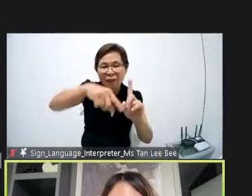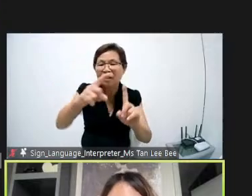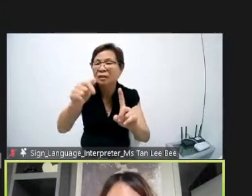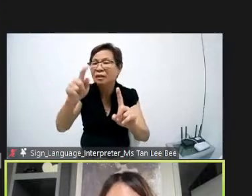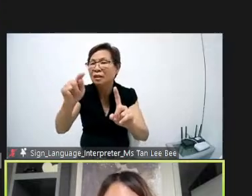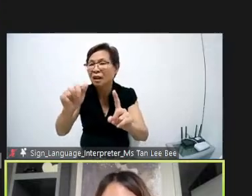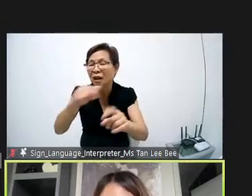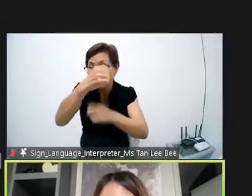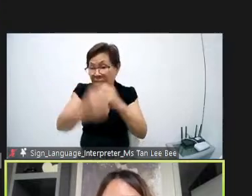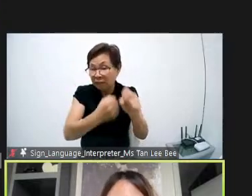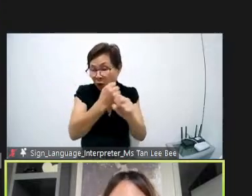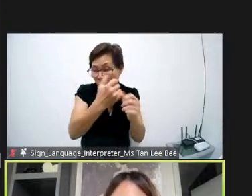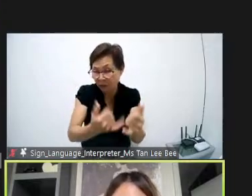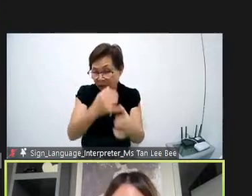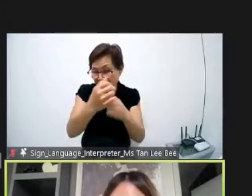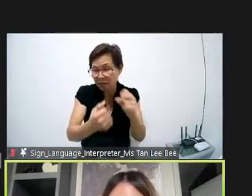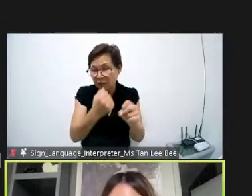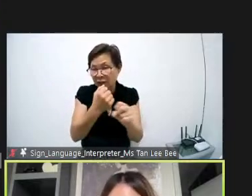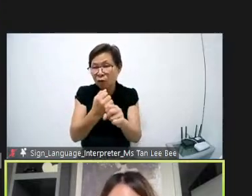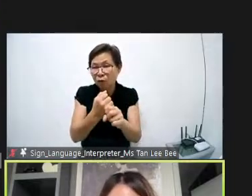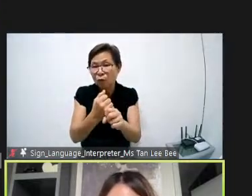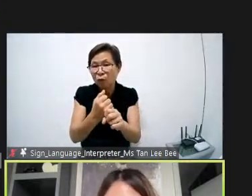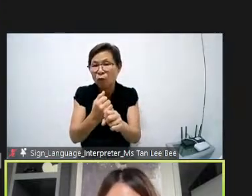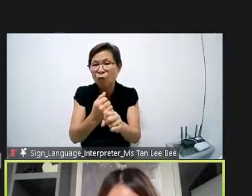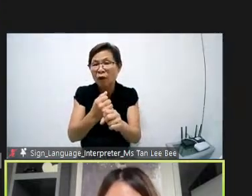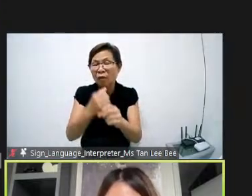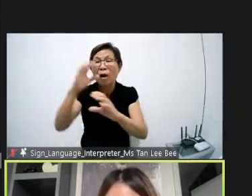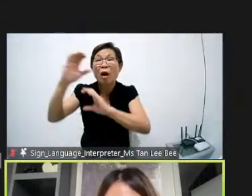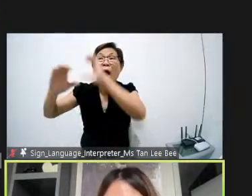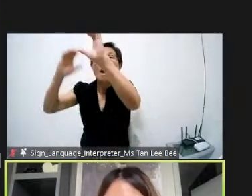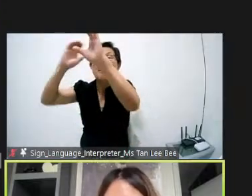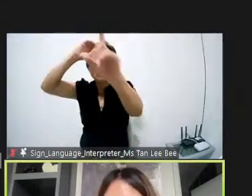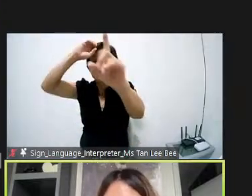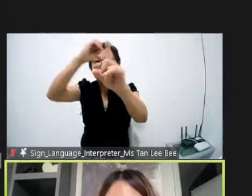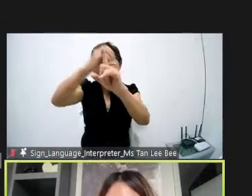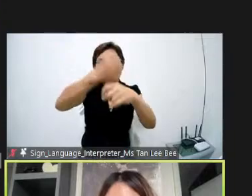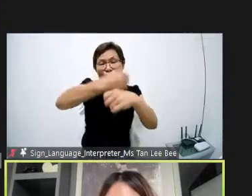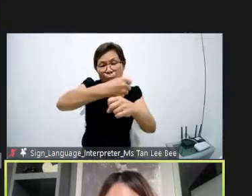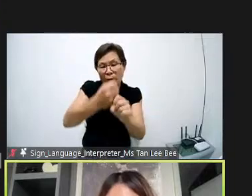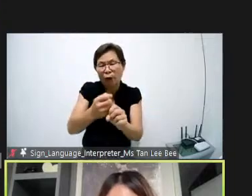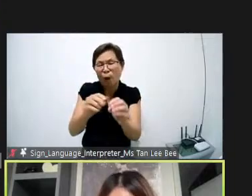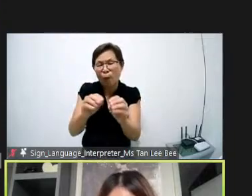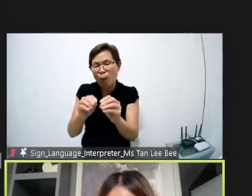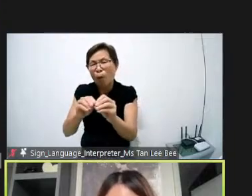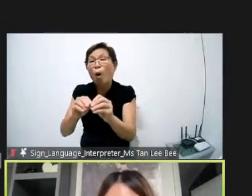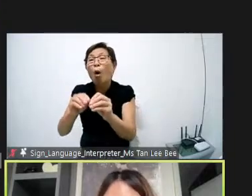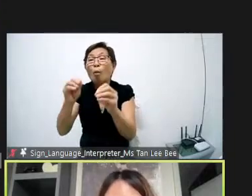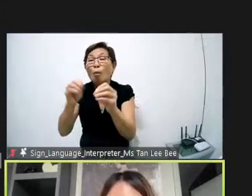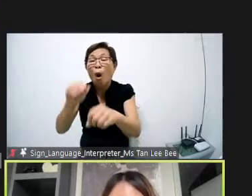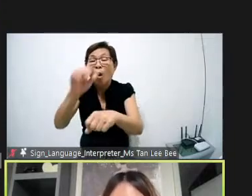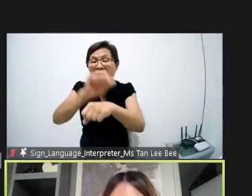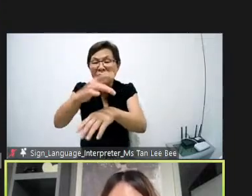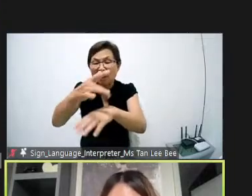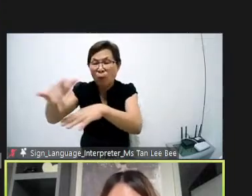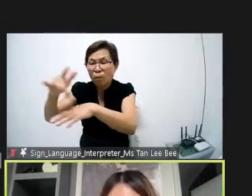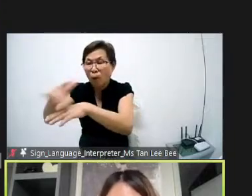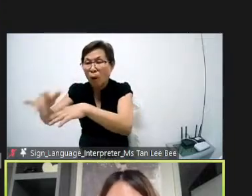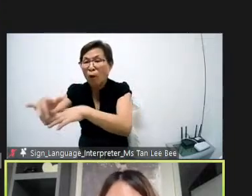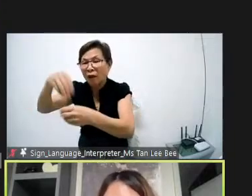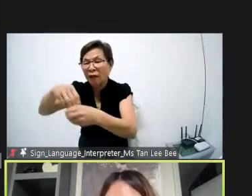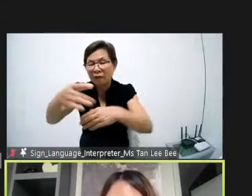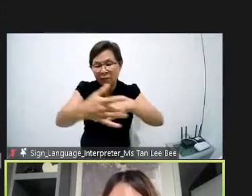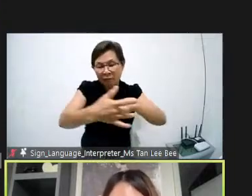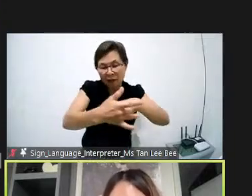This year, we have an ambitious goal to create more job opportunity in technology